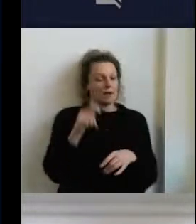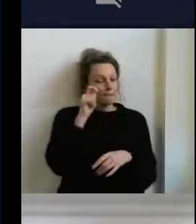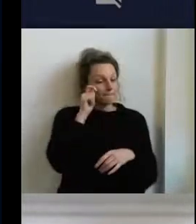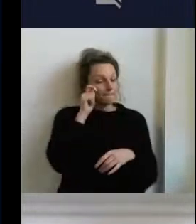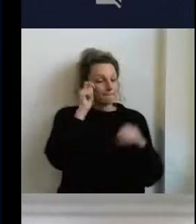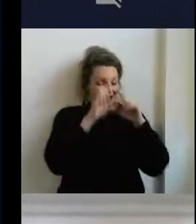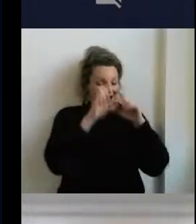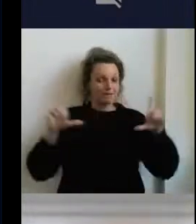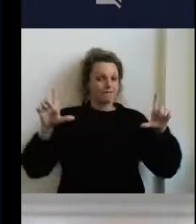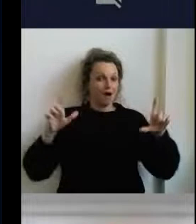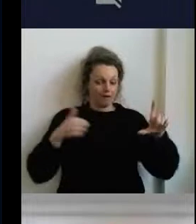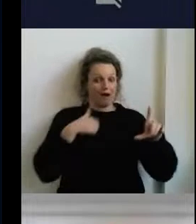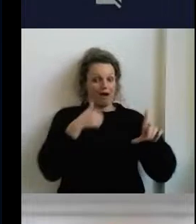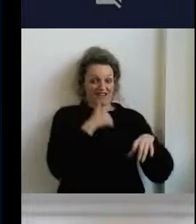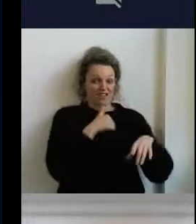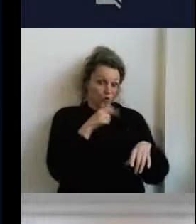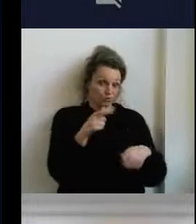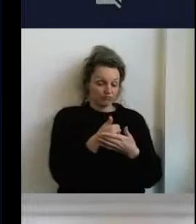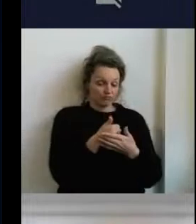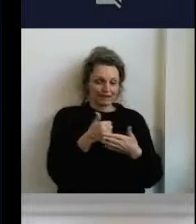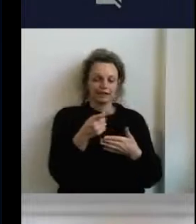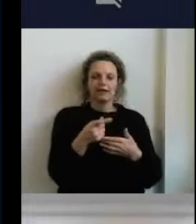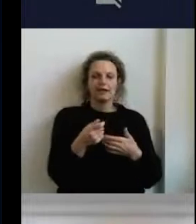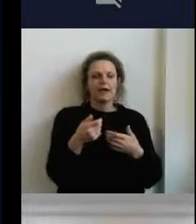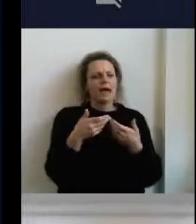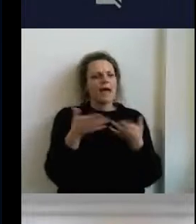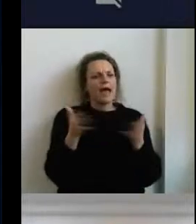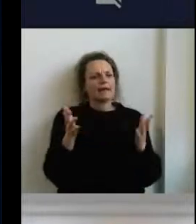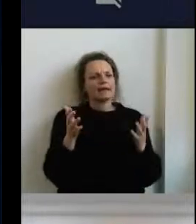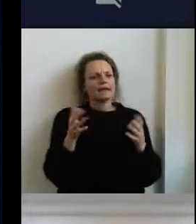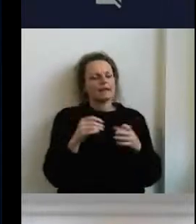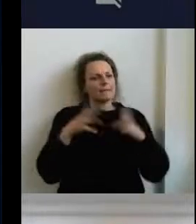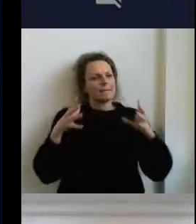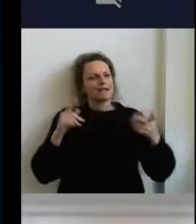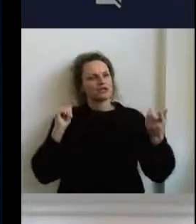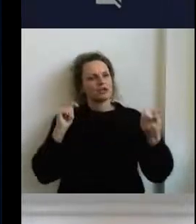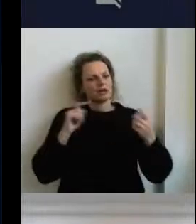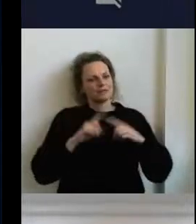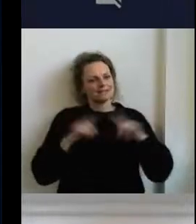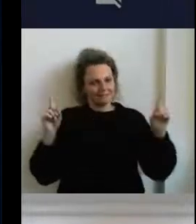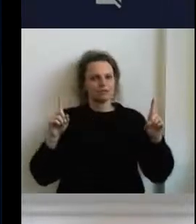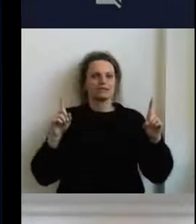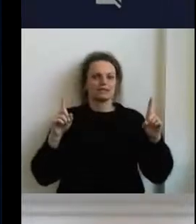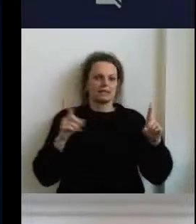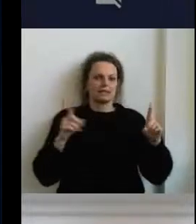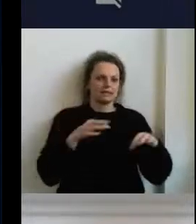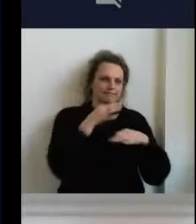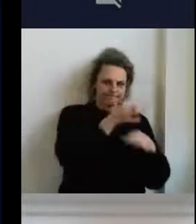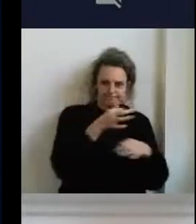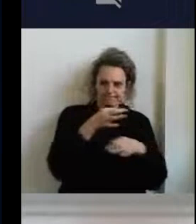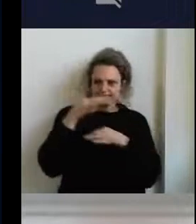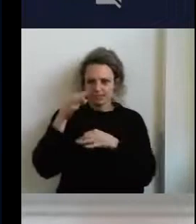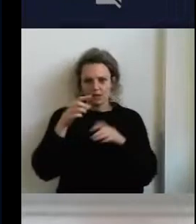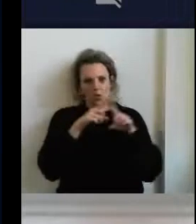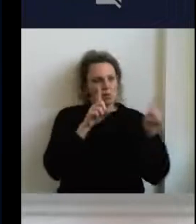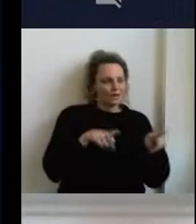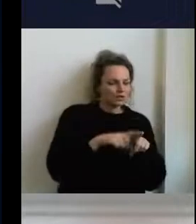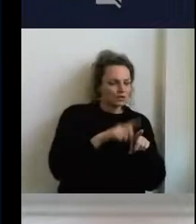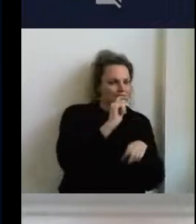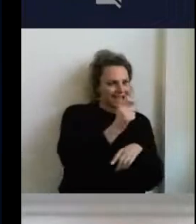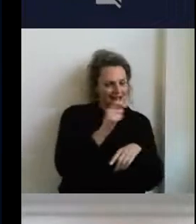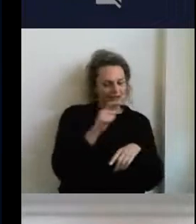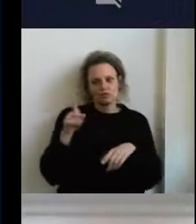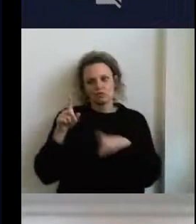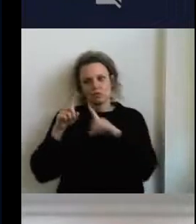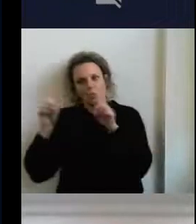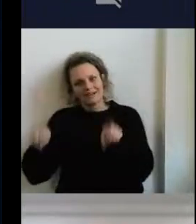magnifier user. Are there any other sort of major differences, major sort of pulls between Windows 10 magnifier and Windows 11? Obviously, you've shown